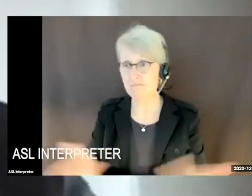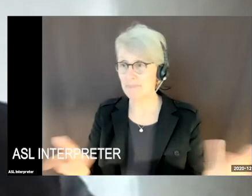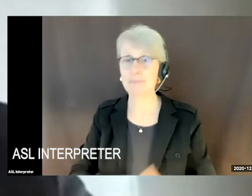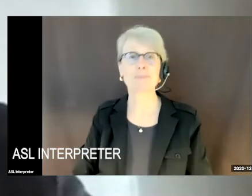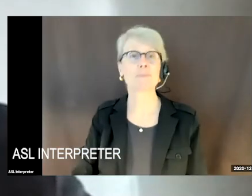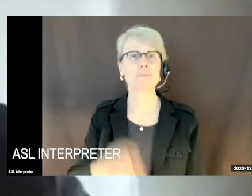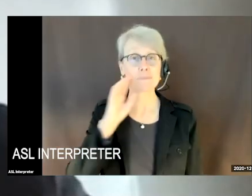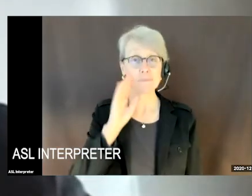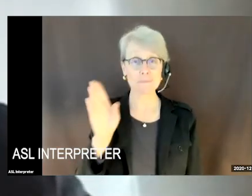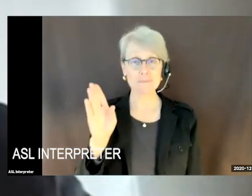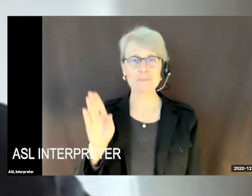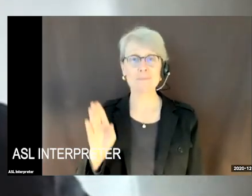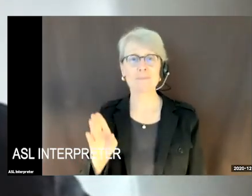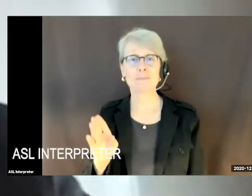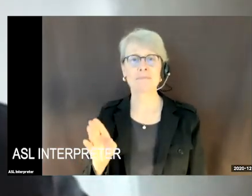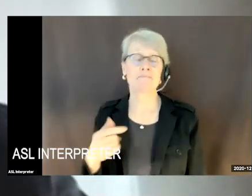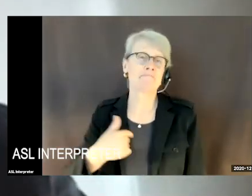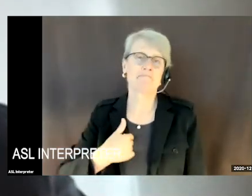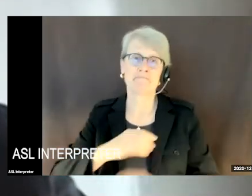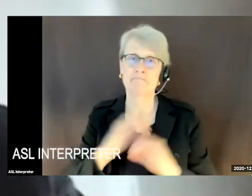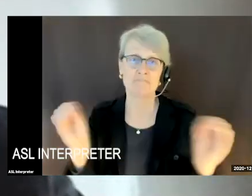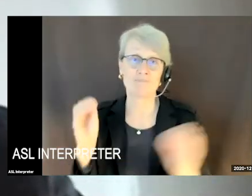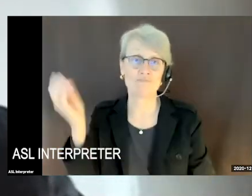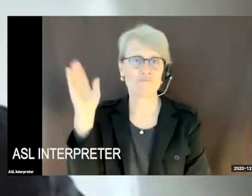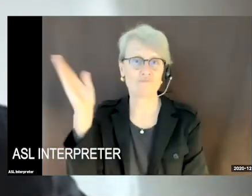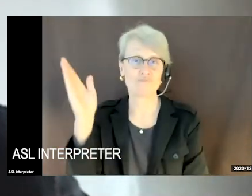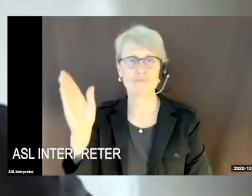invite you now to share with the group some of your story and your ideas.